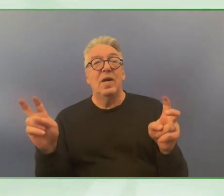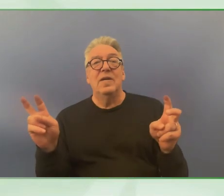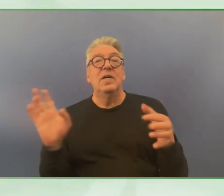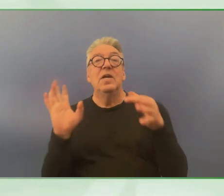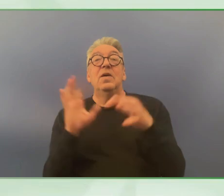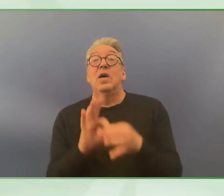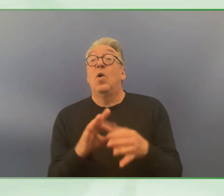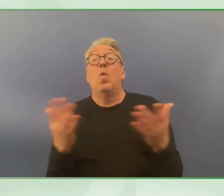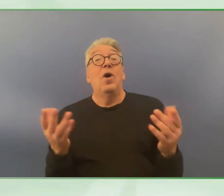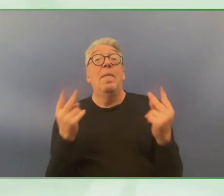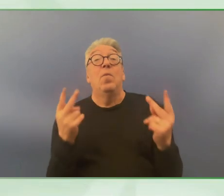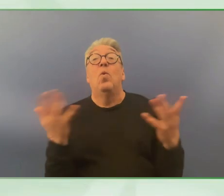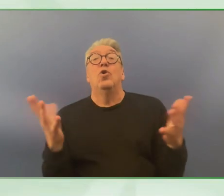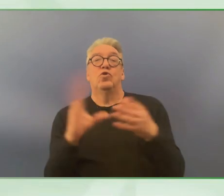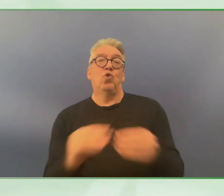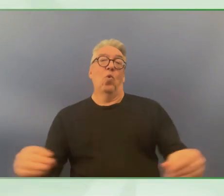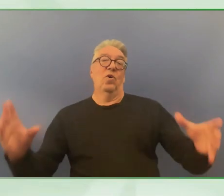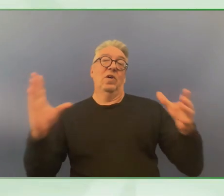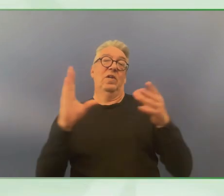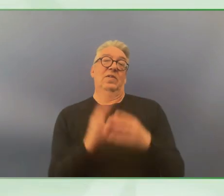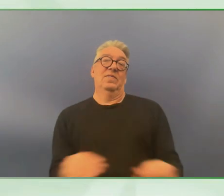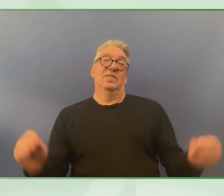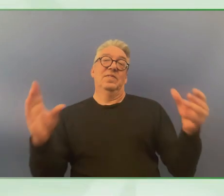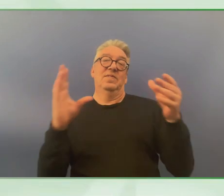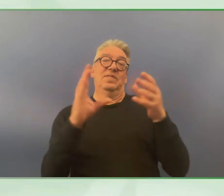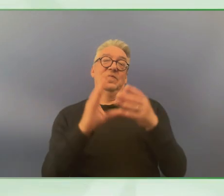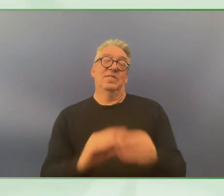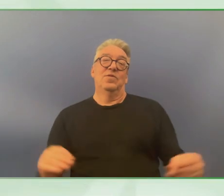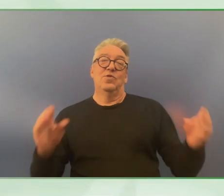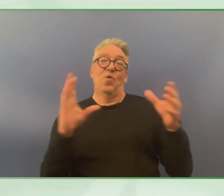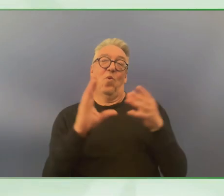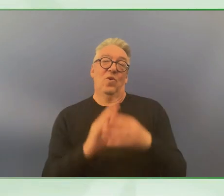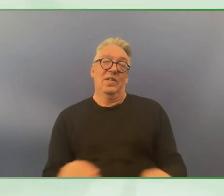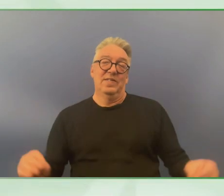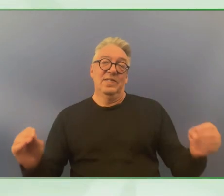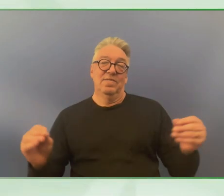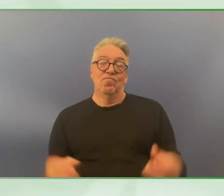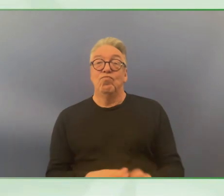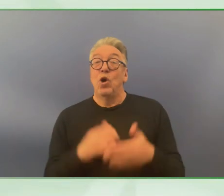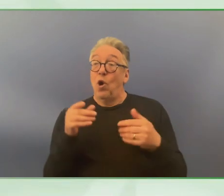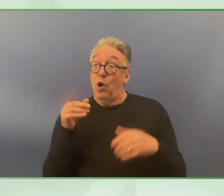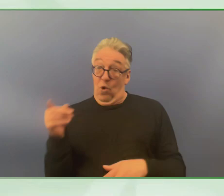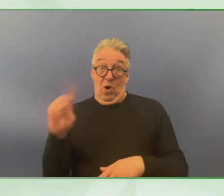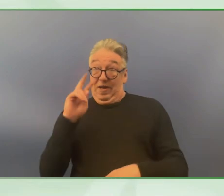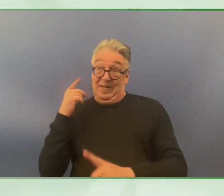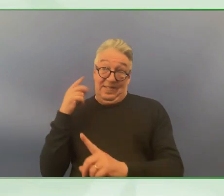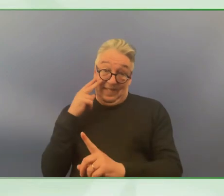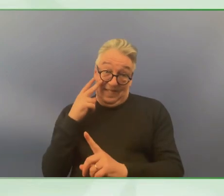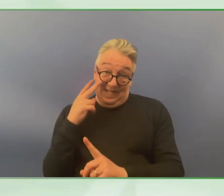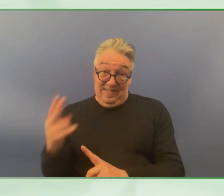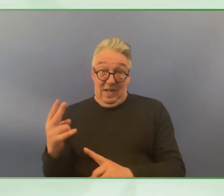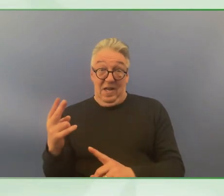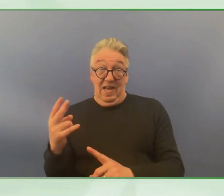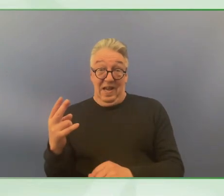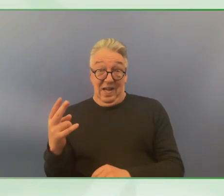From your experience, how do you see the impact that authentic storytelling has